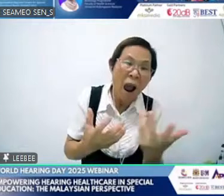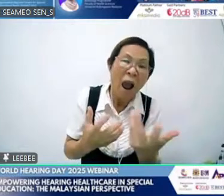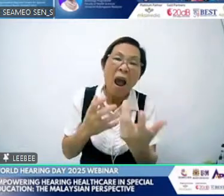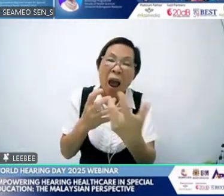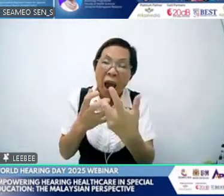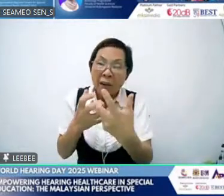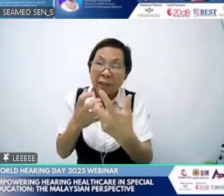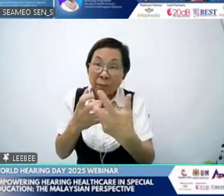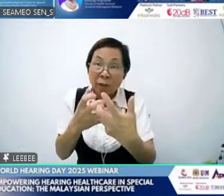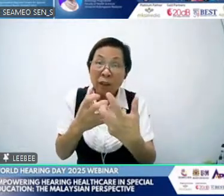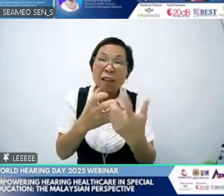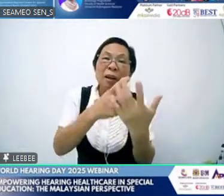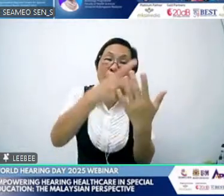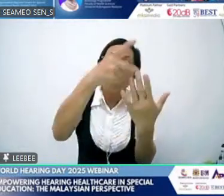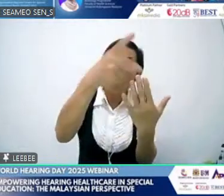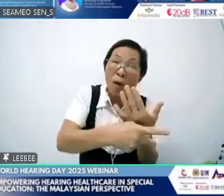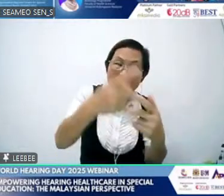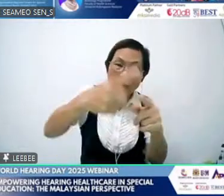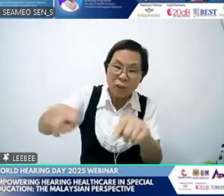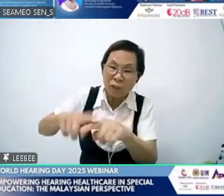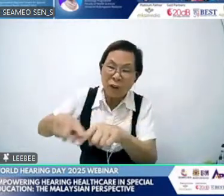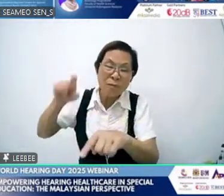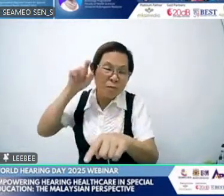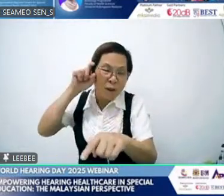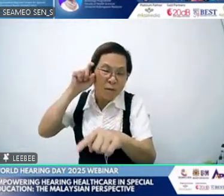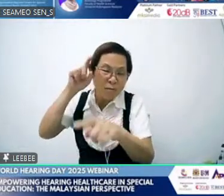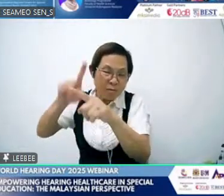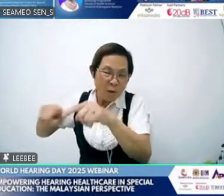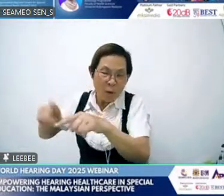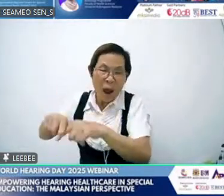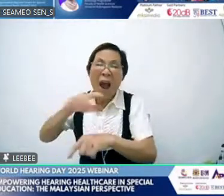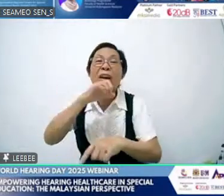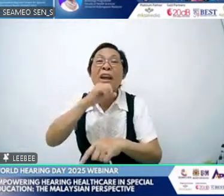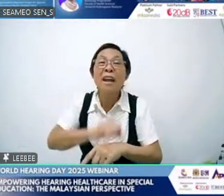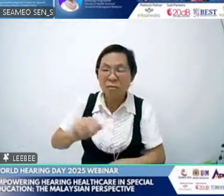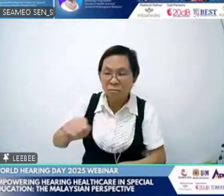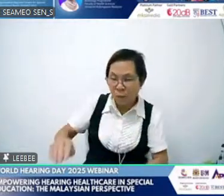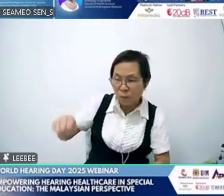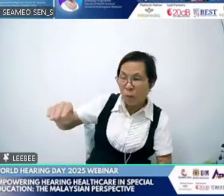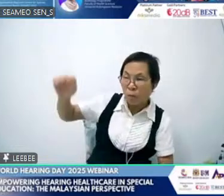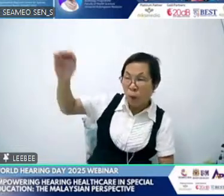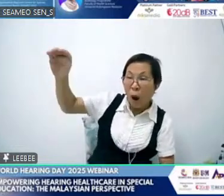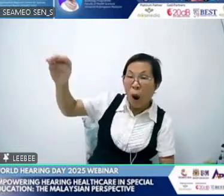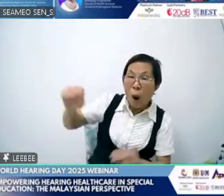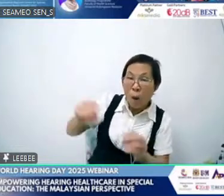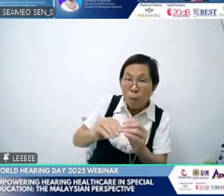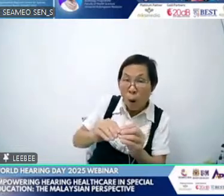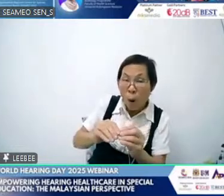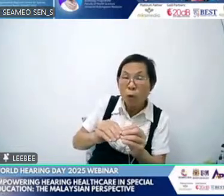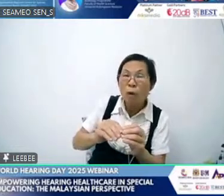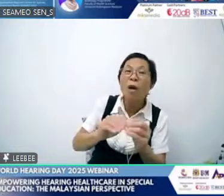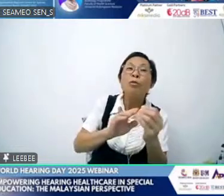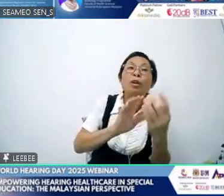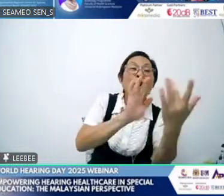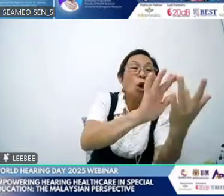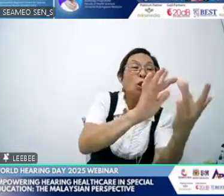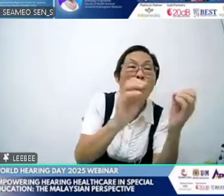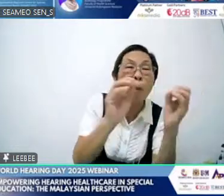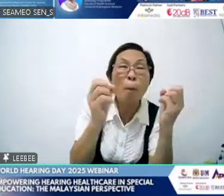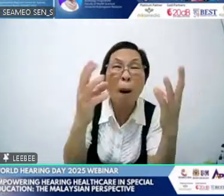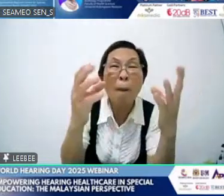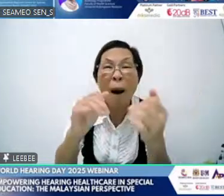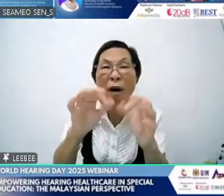content for different hearing aid types and age groups. To reach even more families, we plan to translate the